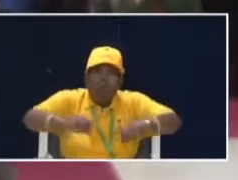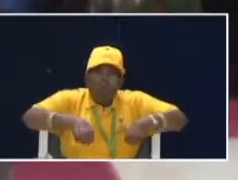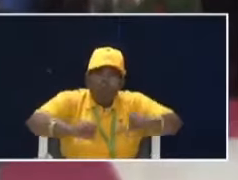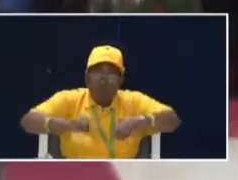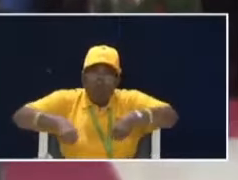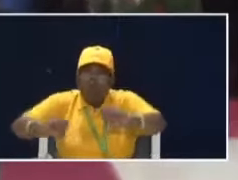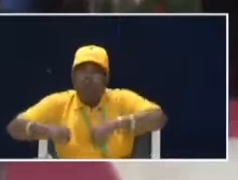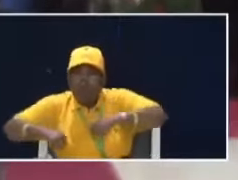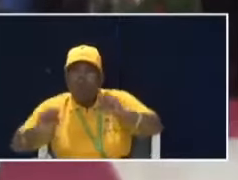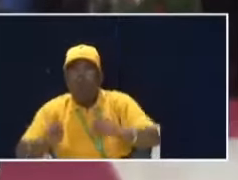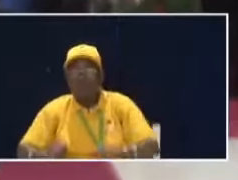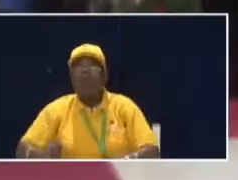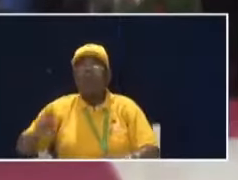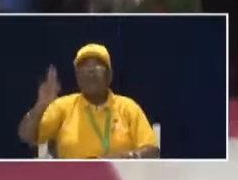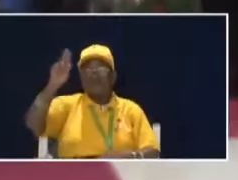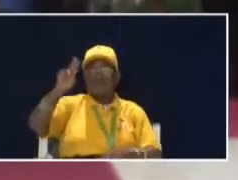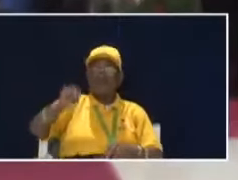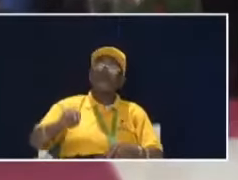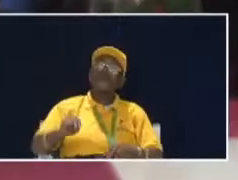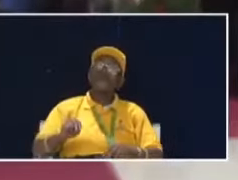No girl could resist him,